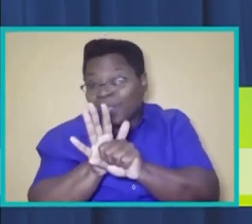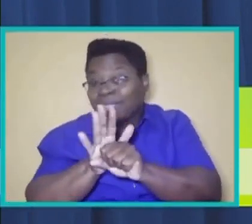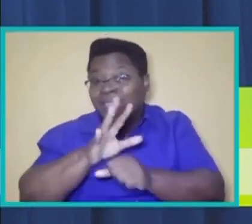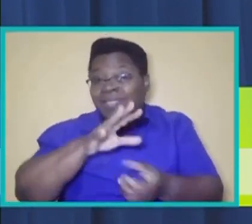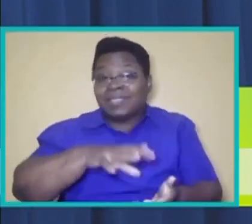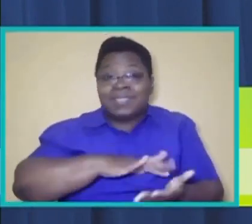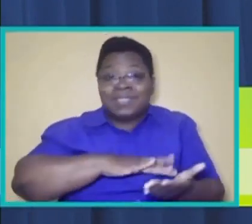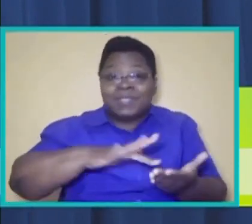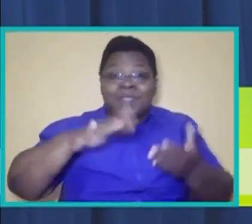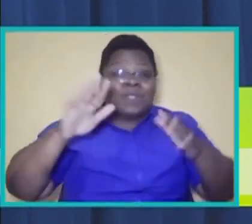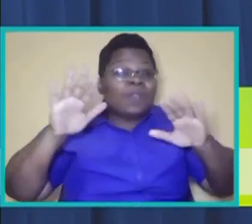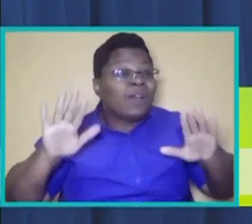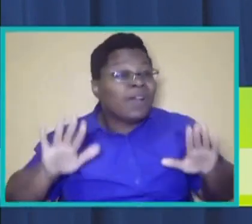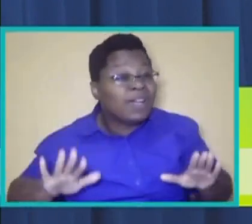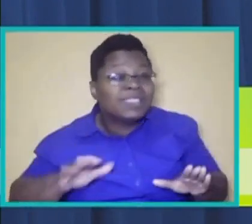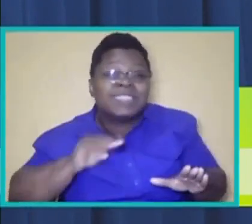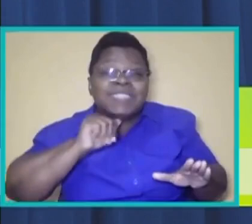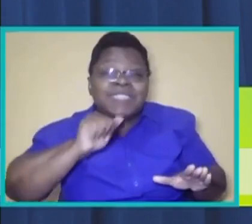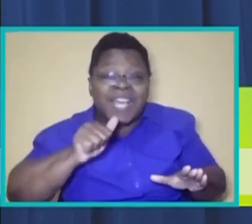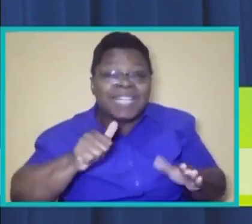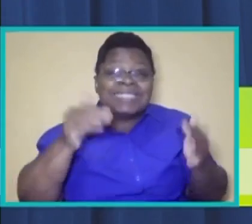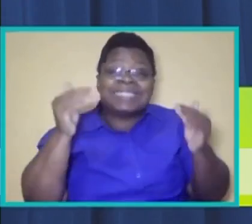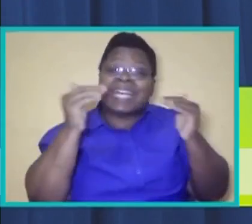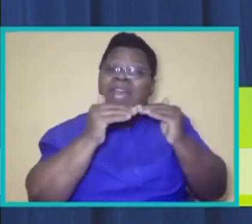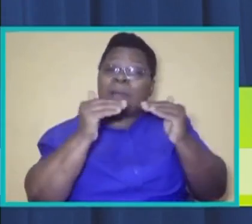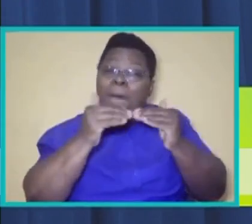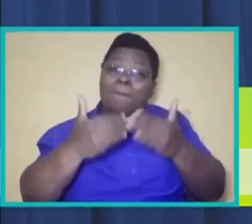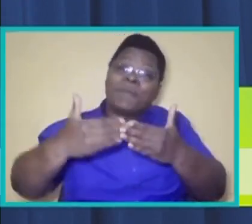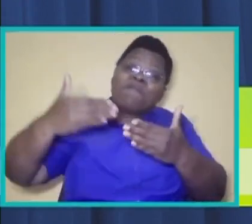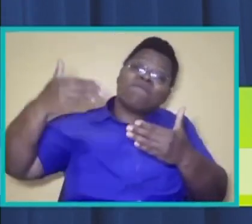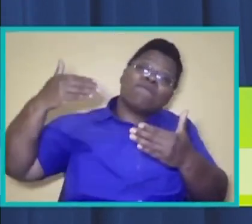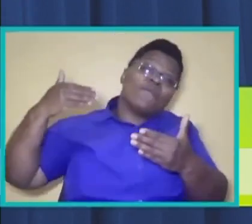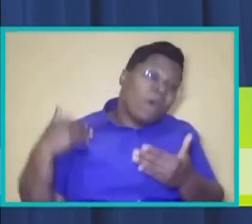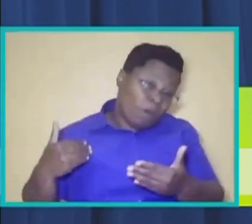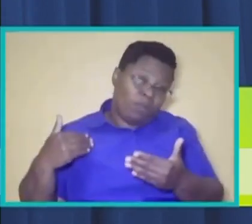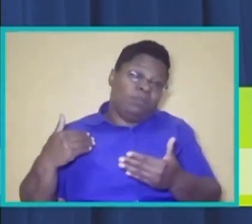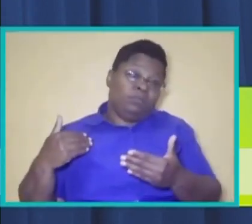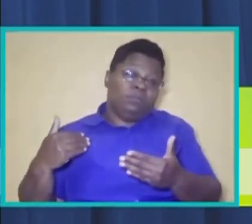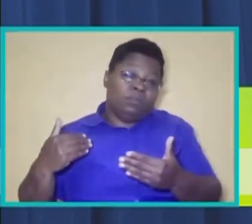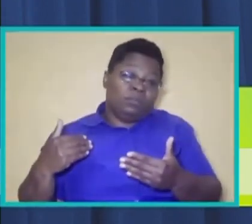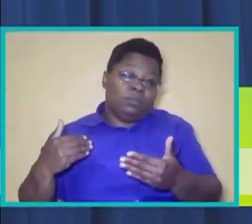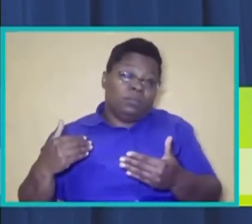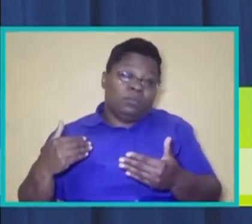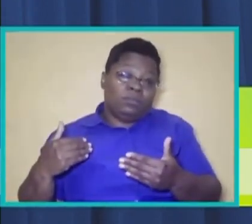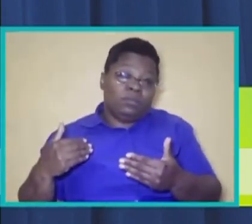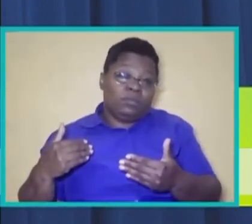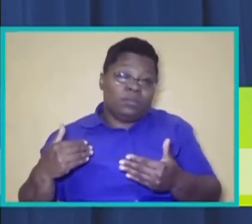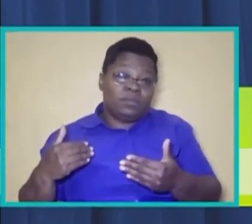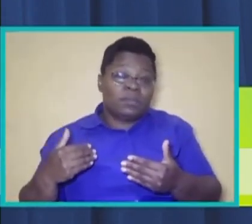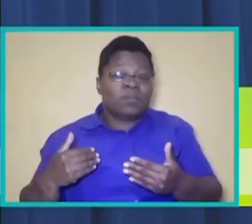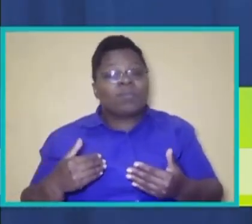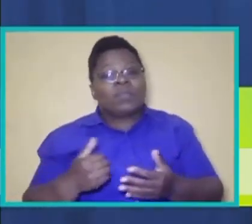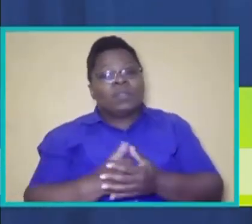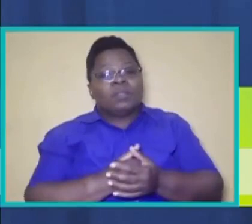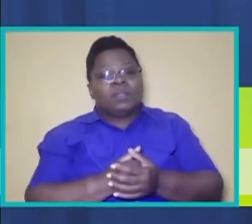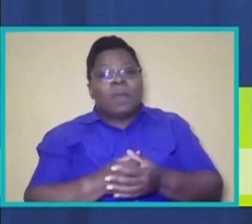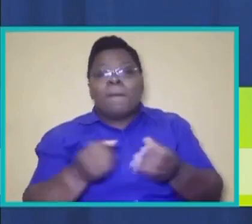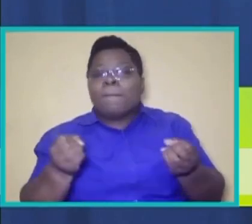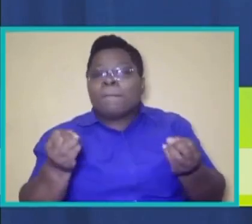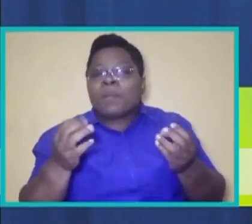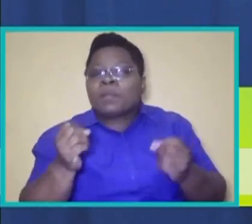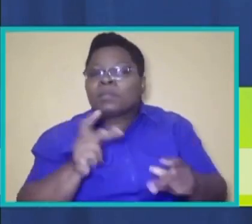too, we are also in the era where a lot of them now are